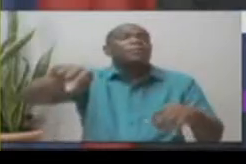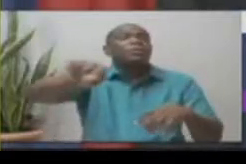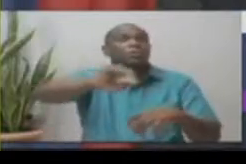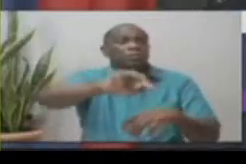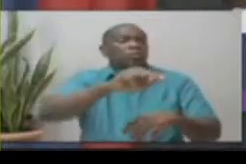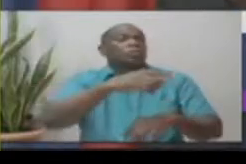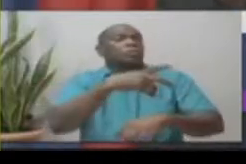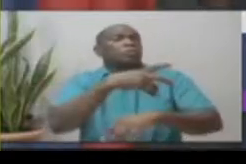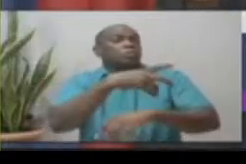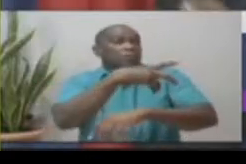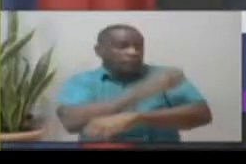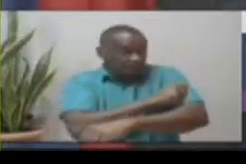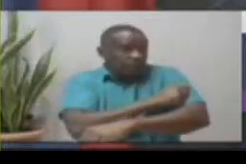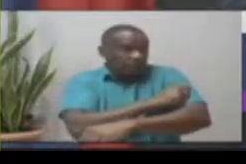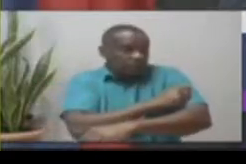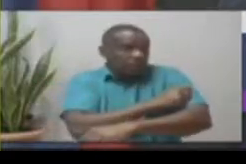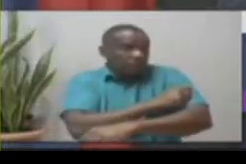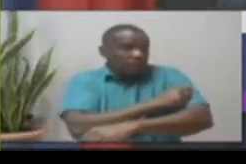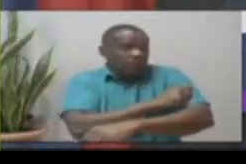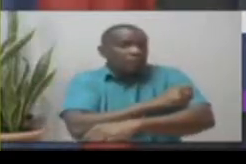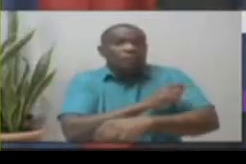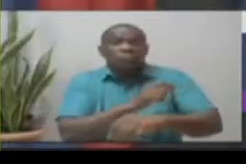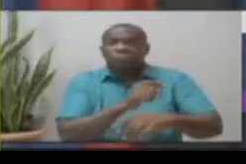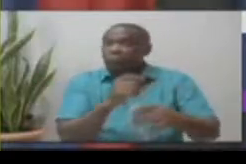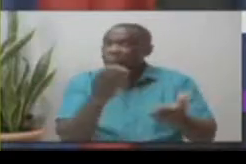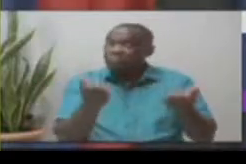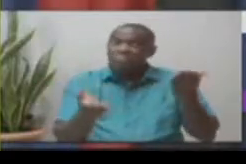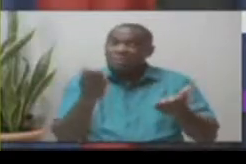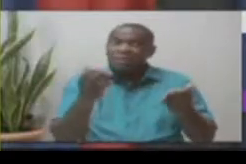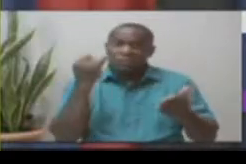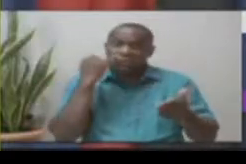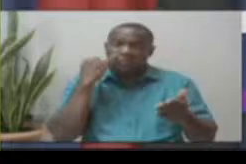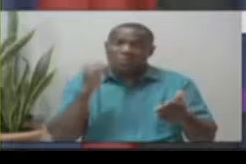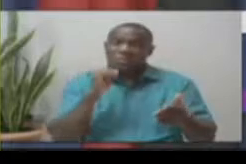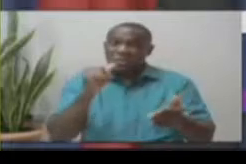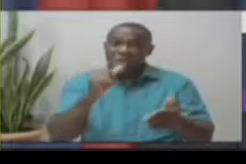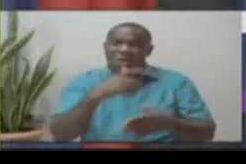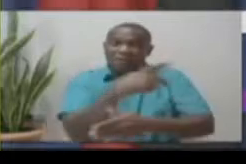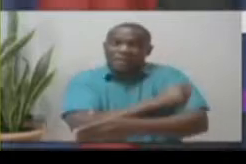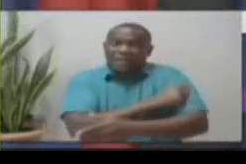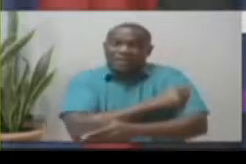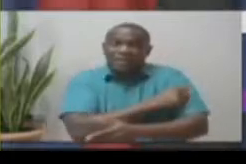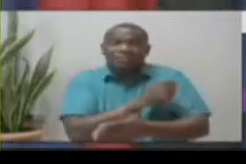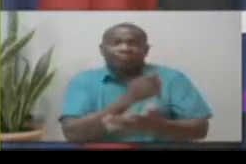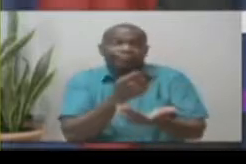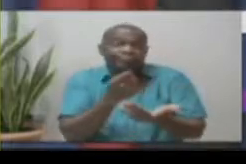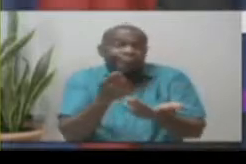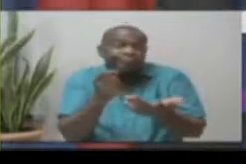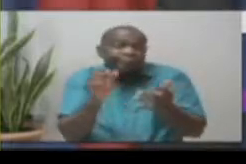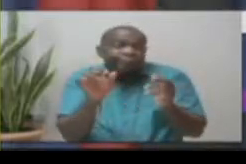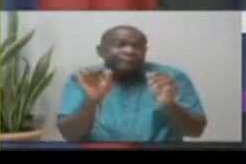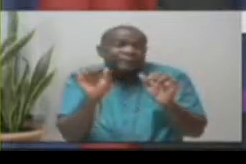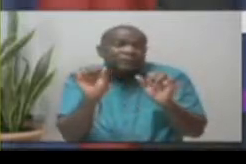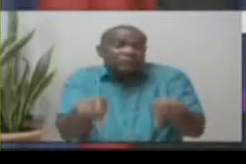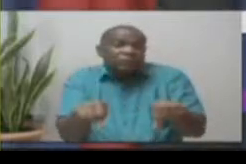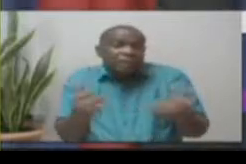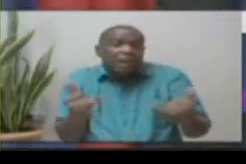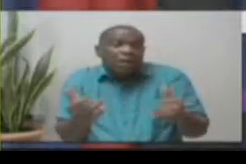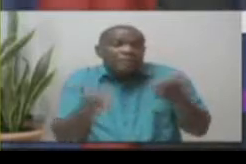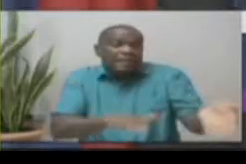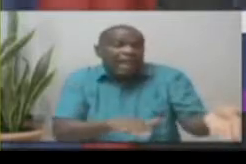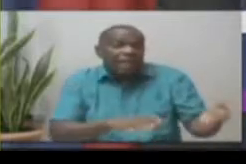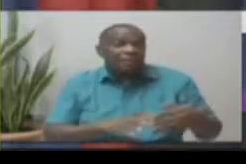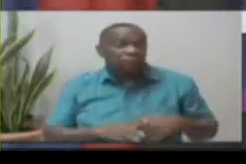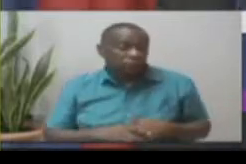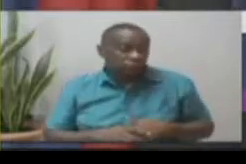daily statistical expressions of people who were infected, and it could have come to a worst-case scenario.